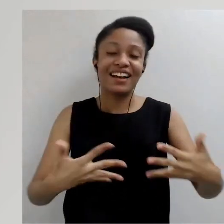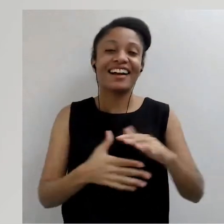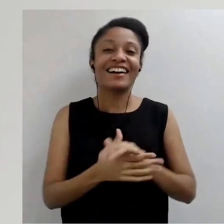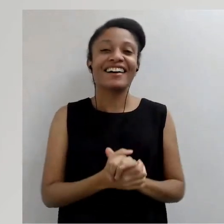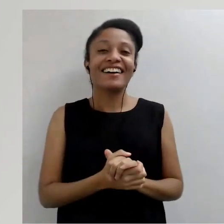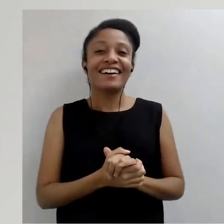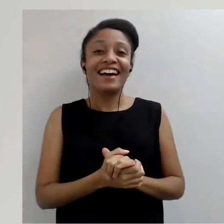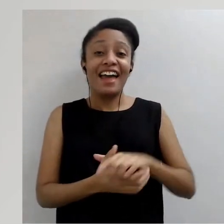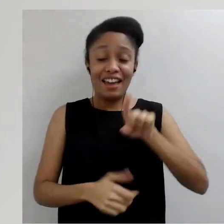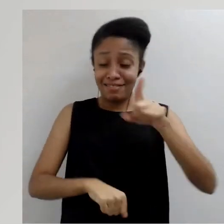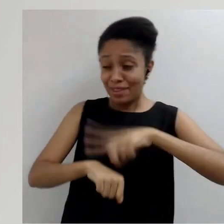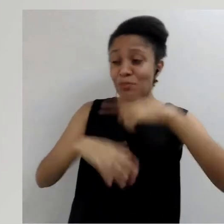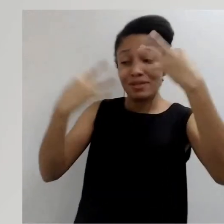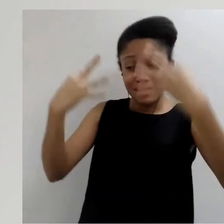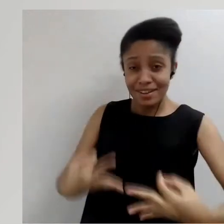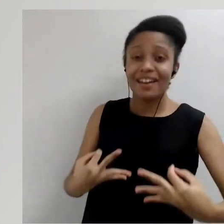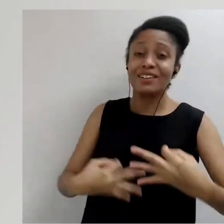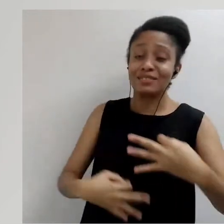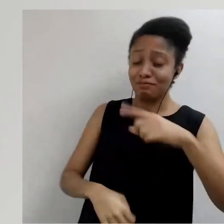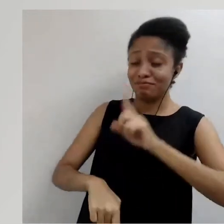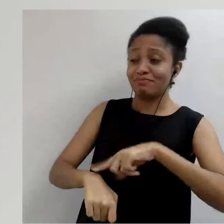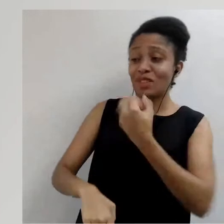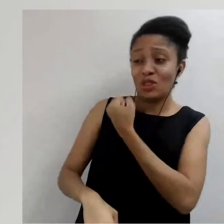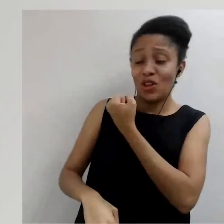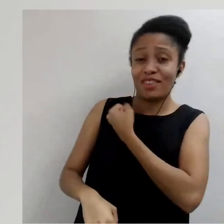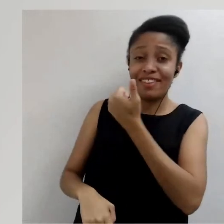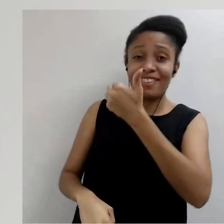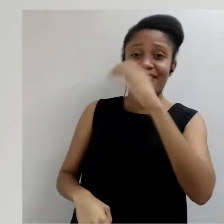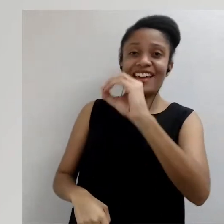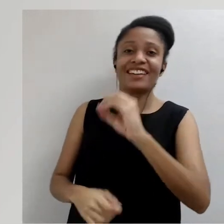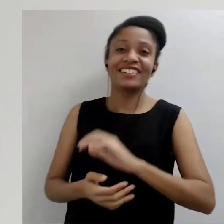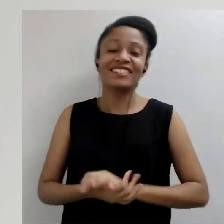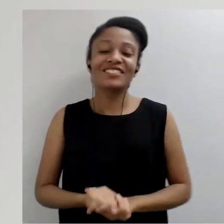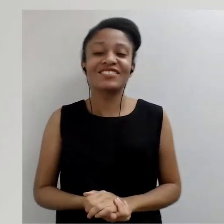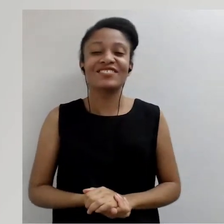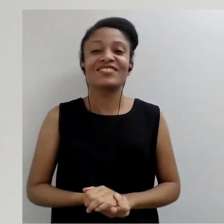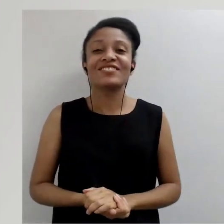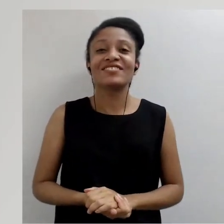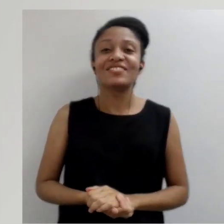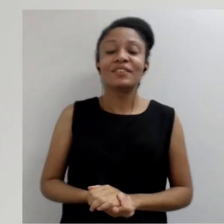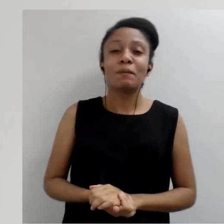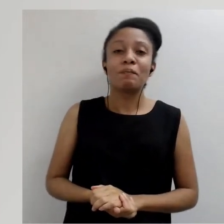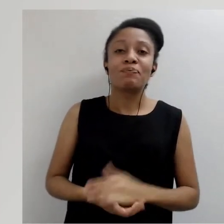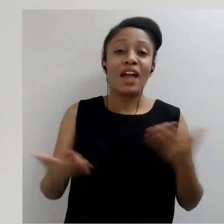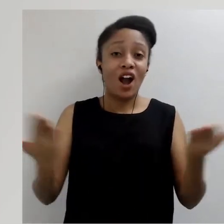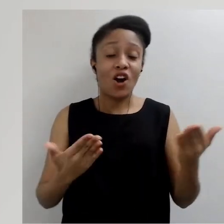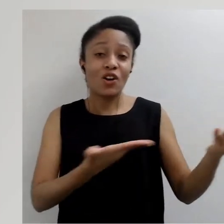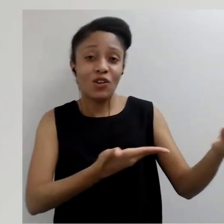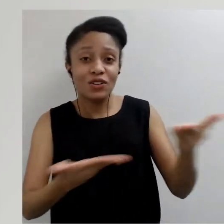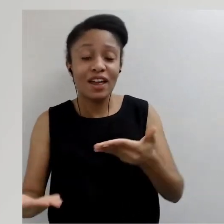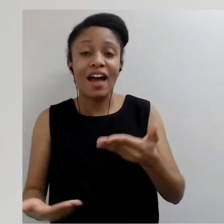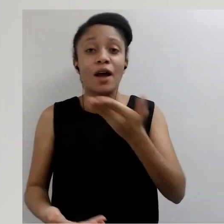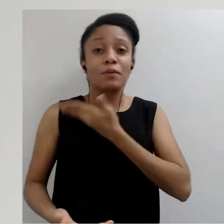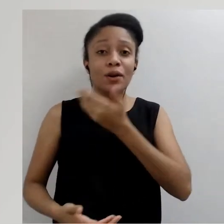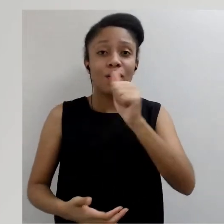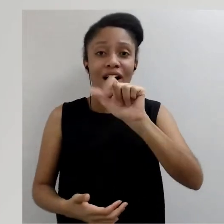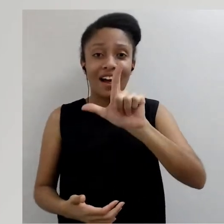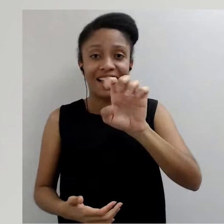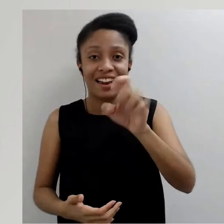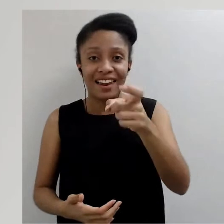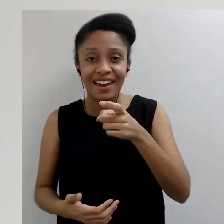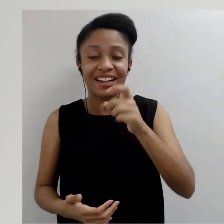but great, 10 minutes, excellent. Thank you, Cristhine. Now I